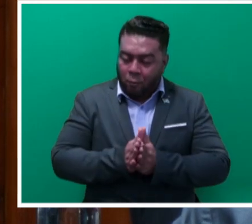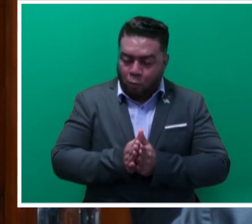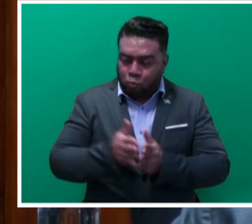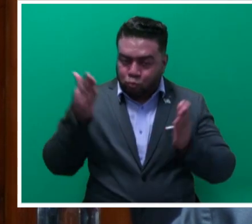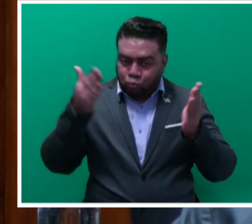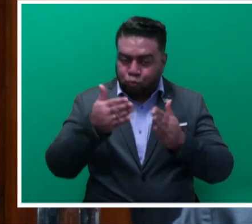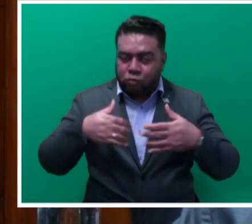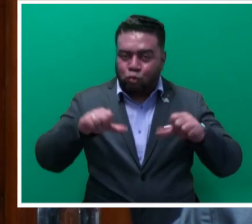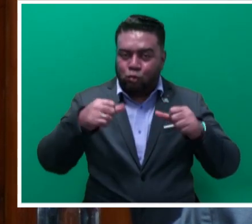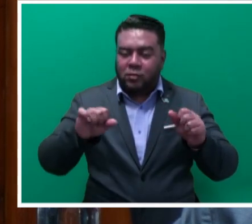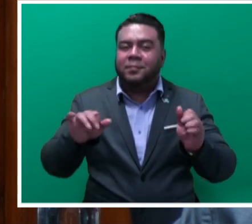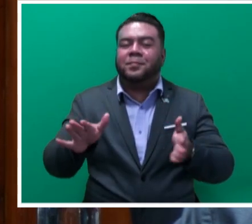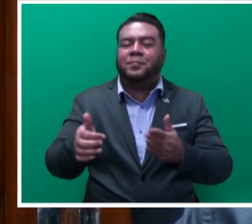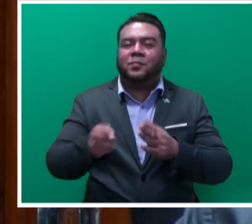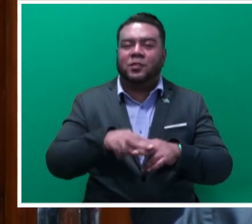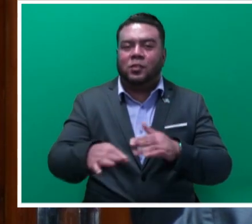achieved by Fiji Airways.